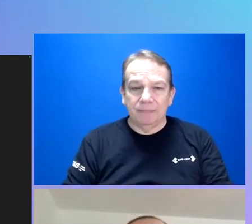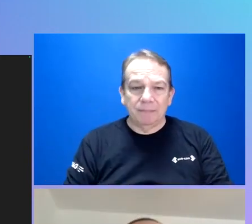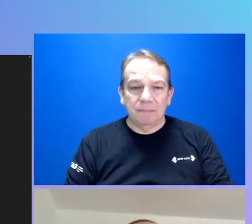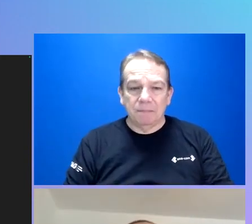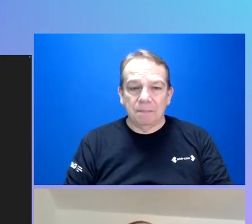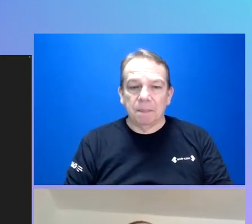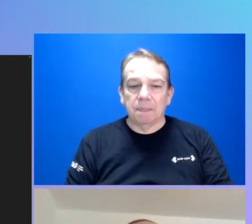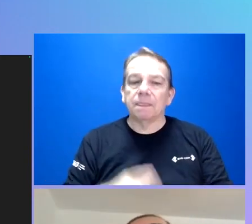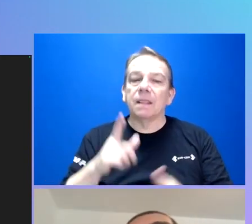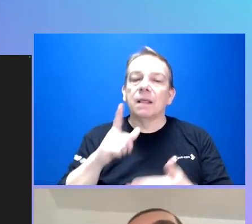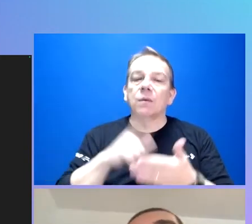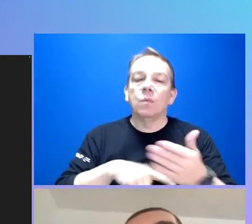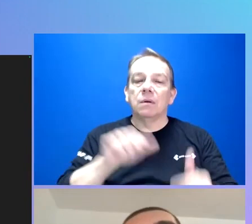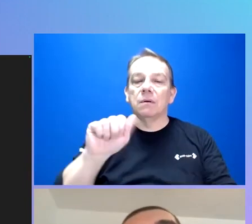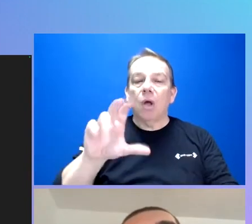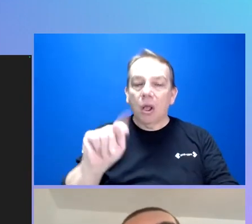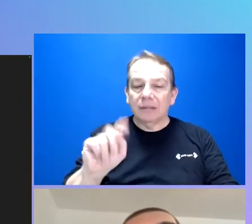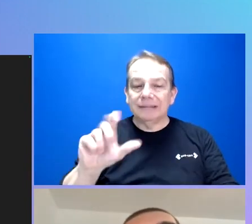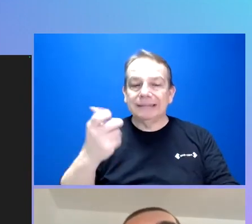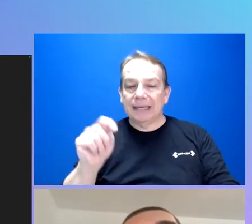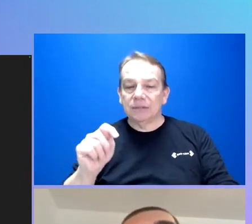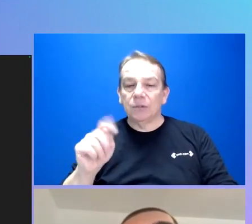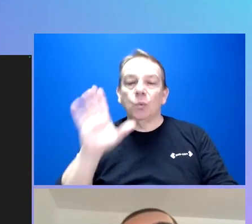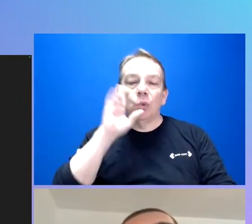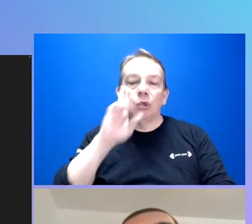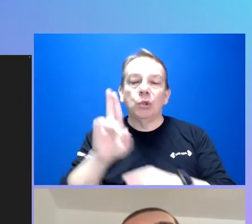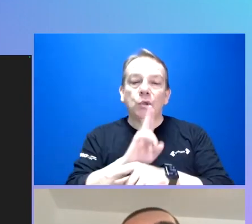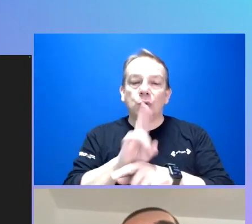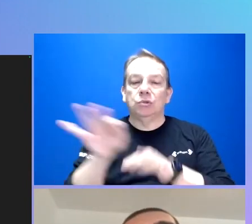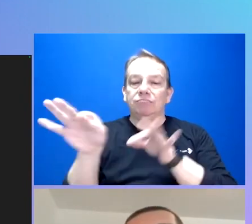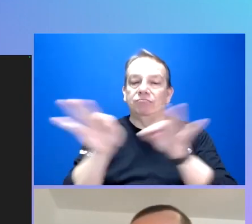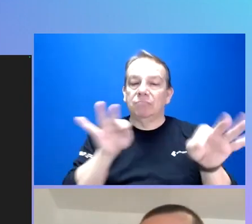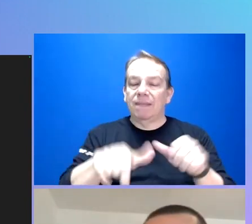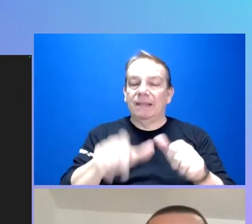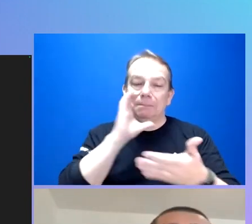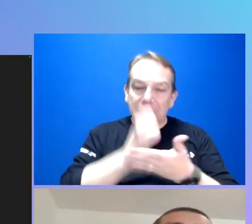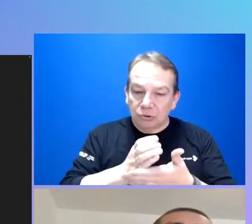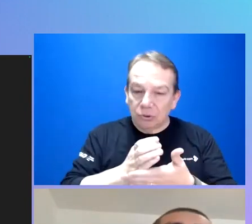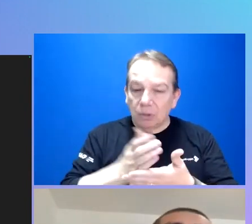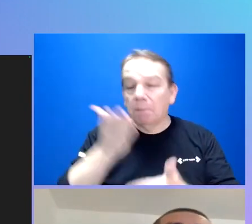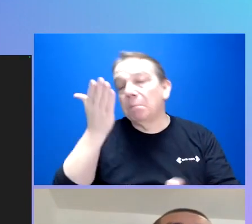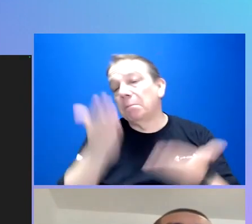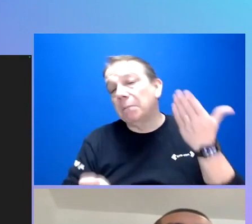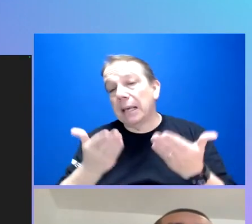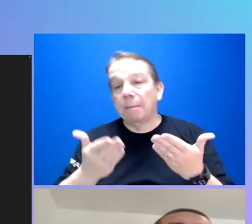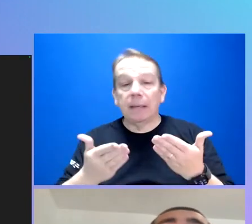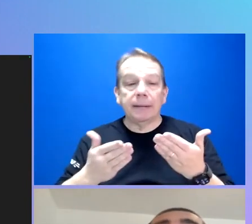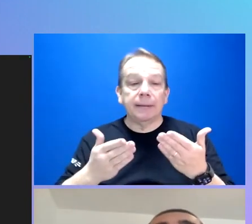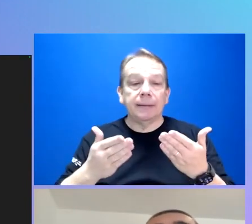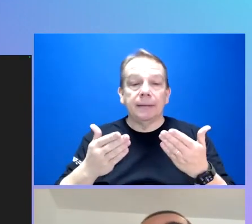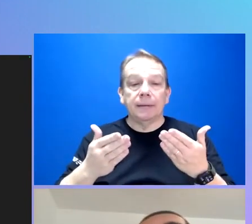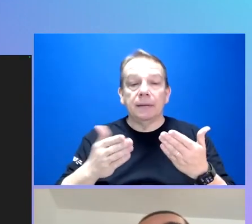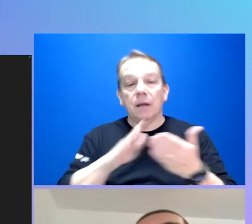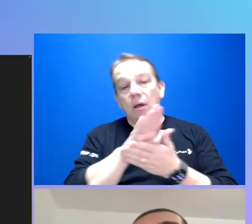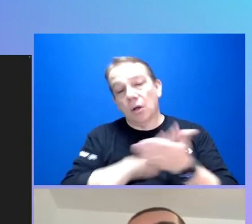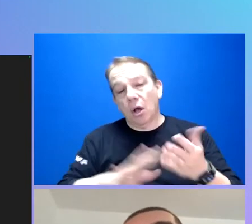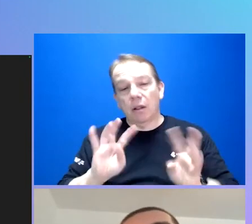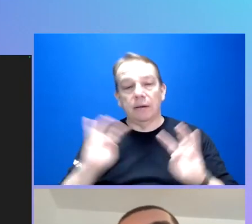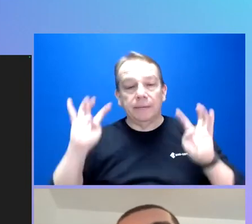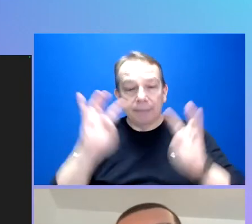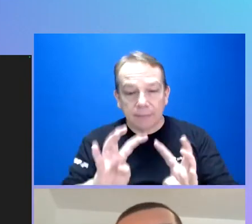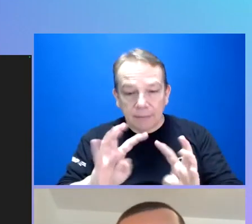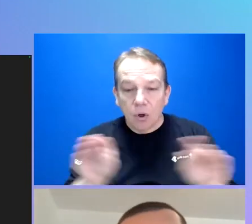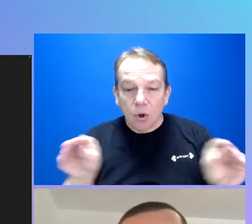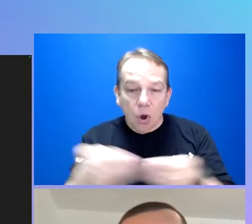What alt text would you use to describe this image? Perhaps something like, colleagues gather in an